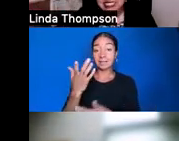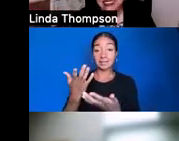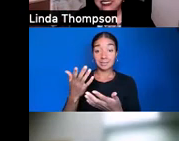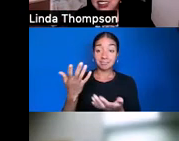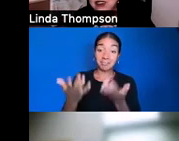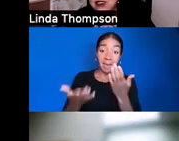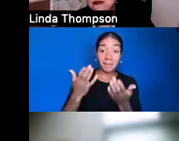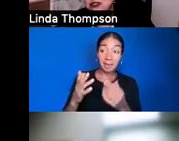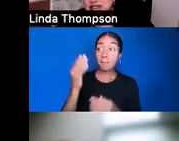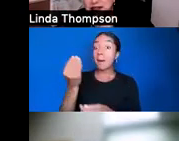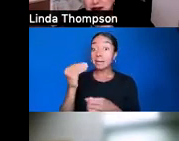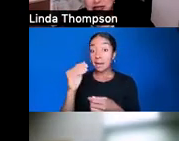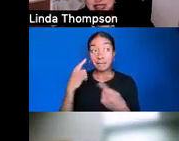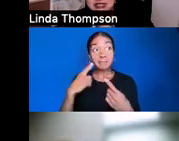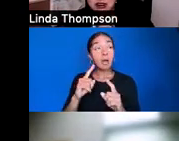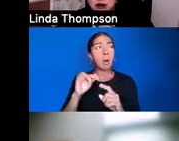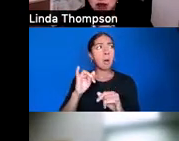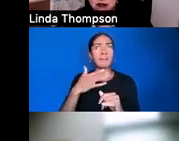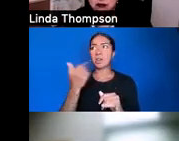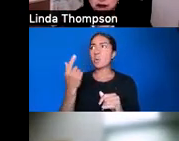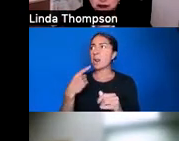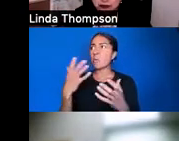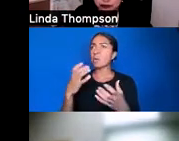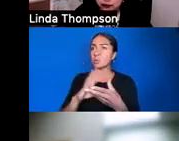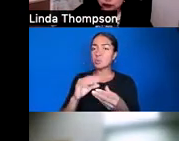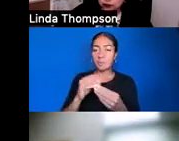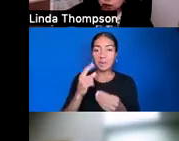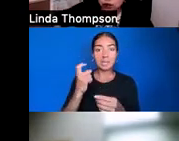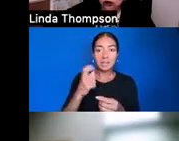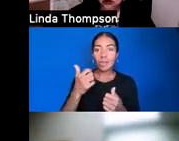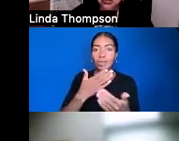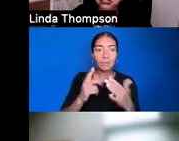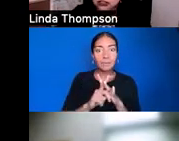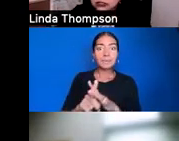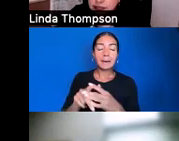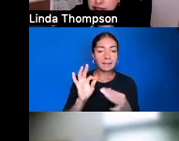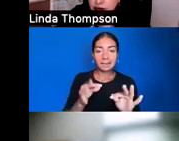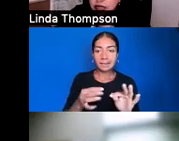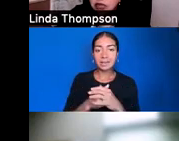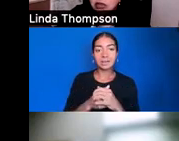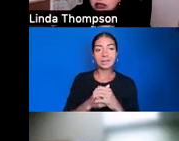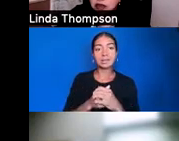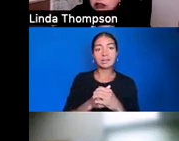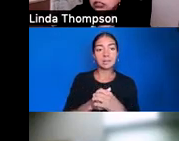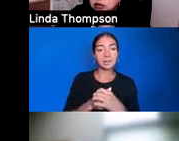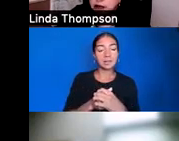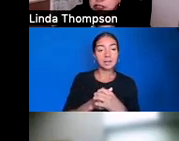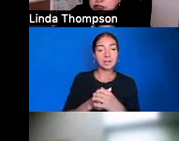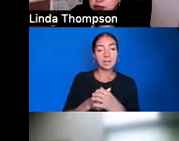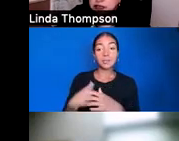Monday. So 50 other things are going to pop up. We want to sincerely